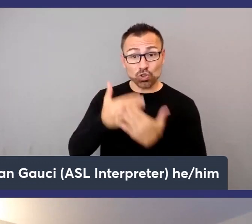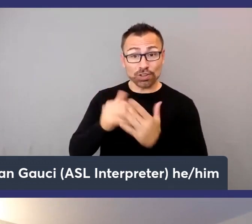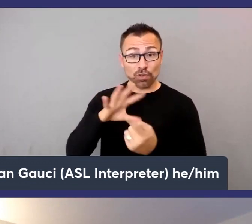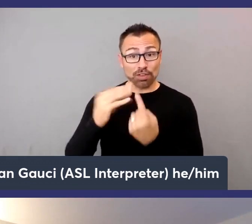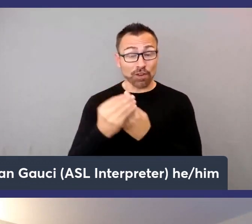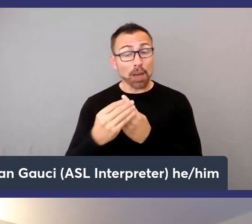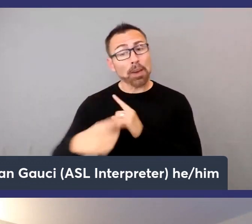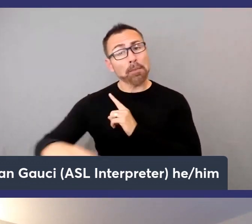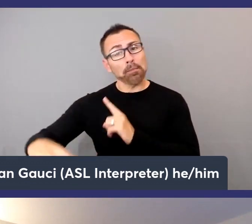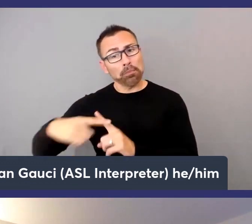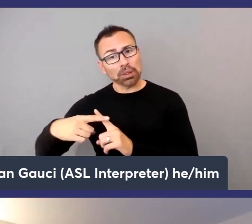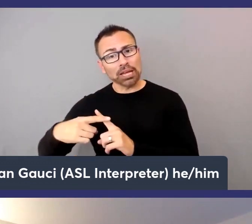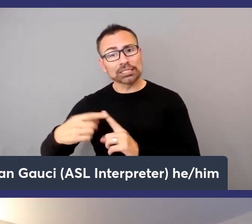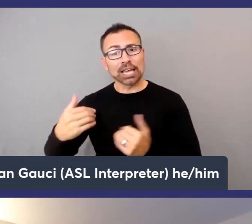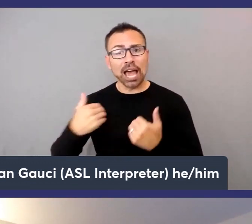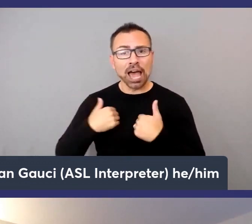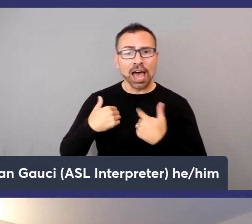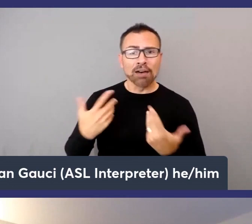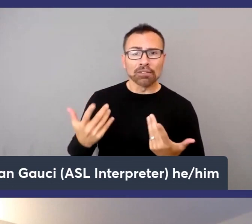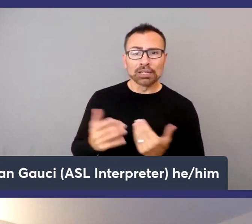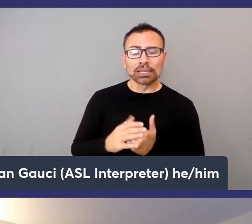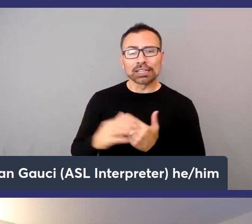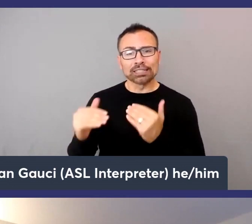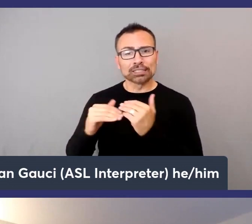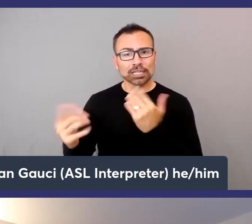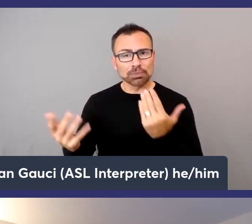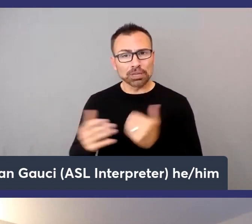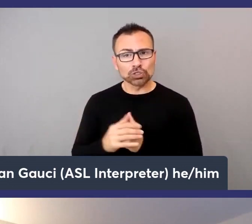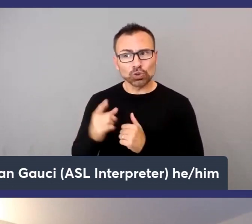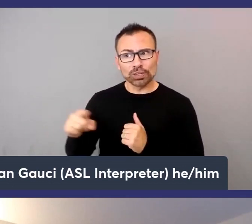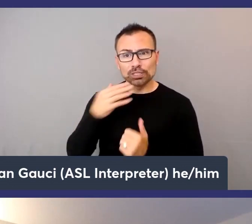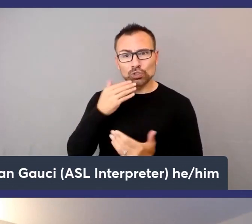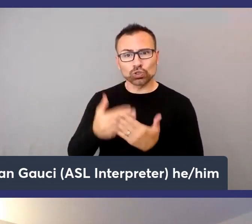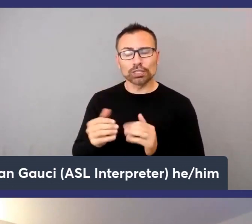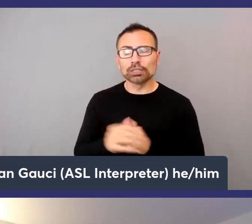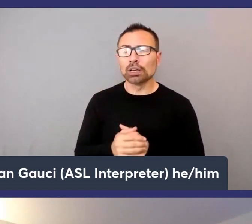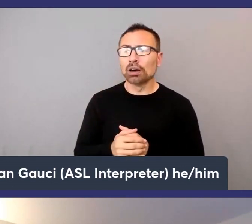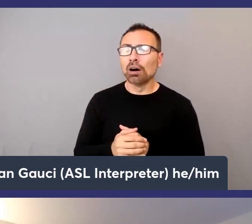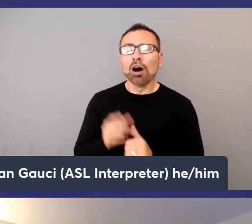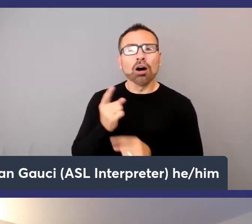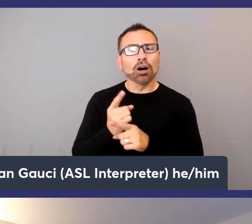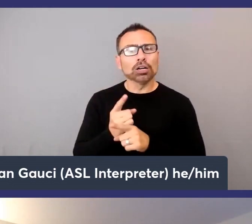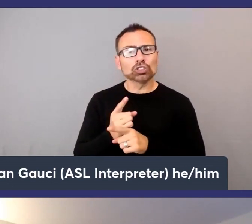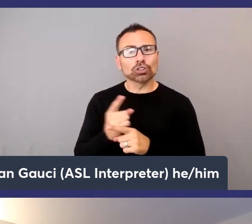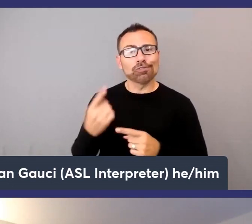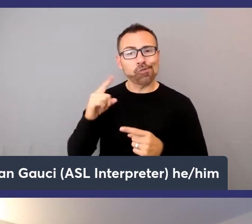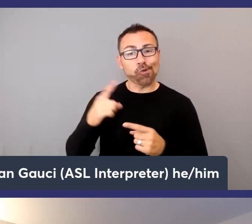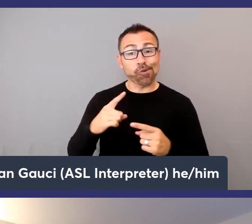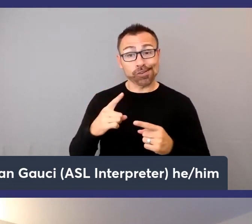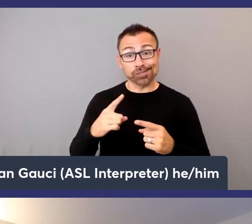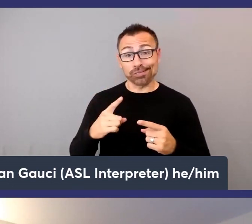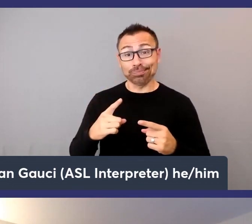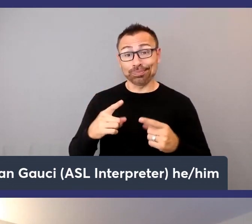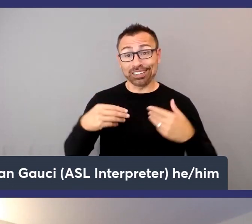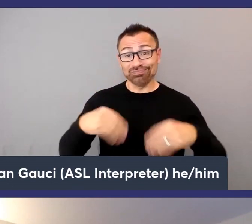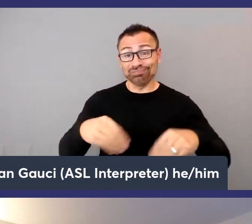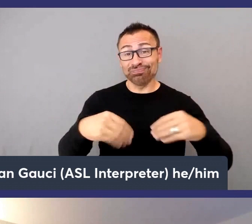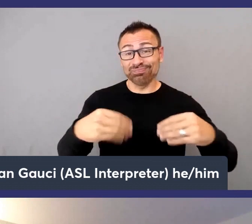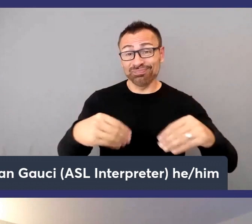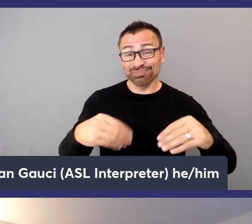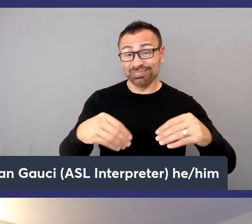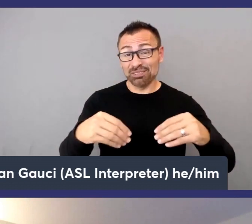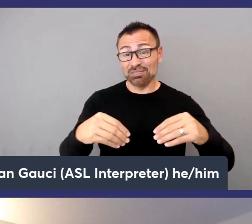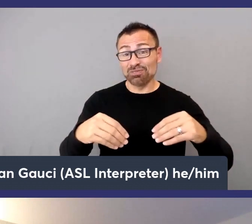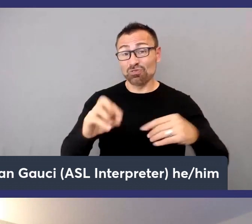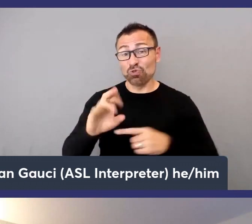interesting area. For retail as well, thinking about where to put a retail establishment, both in terms of traffic, foot traffic,